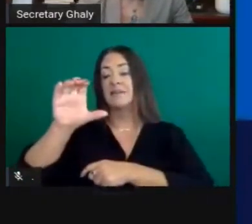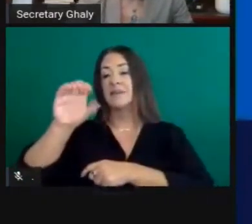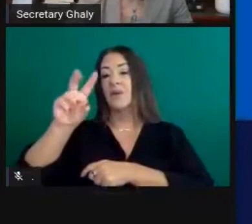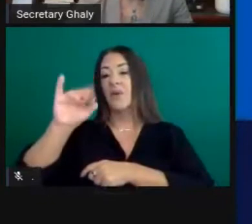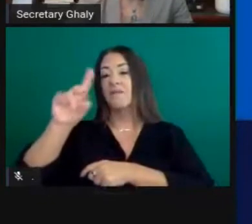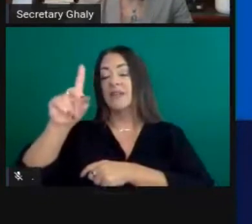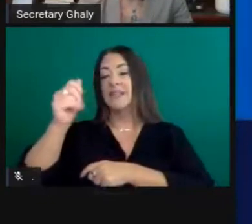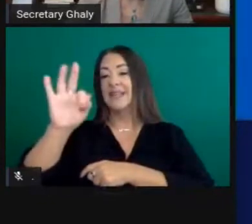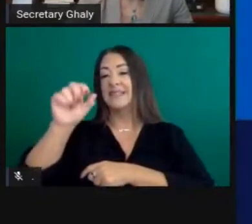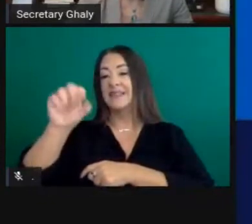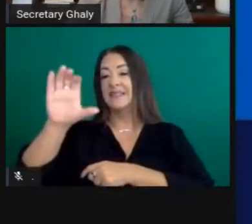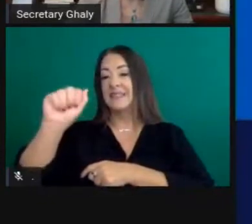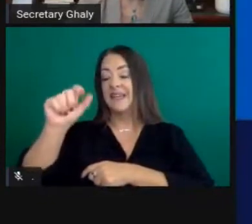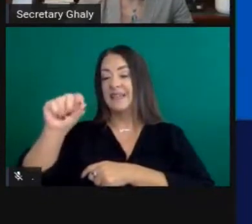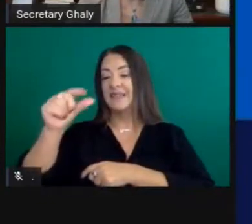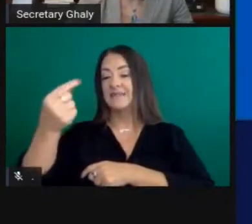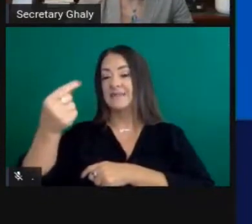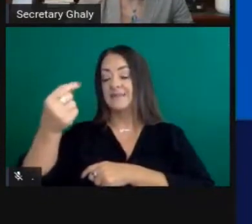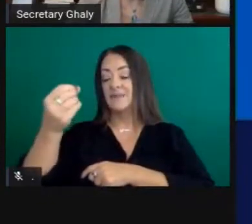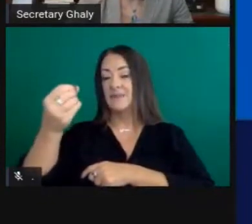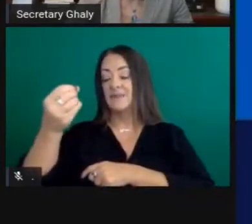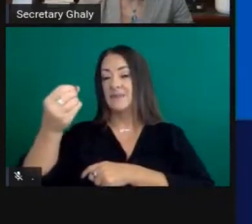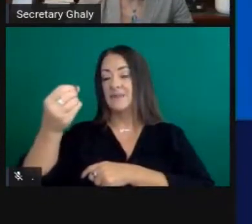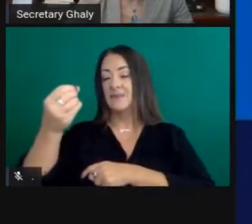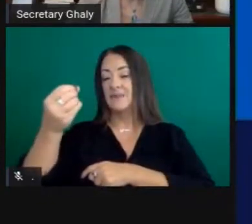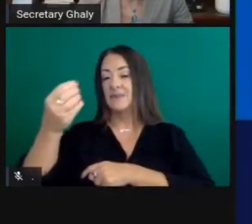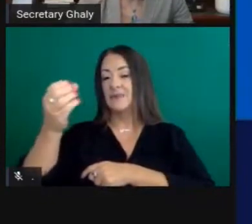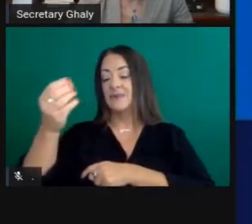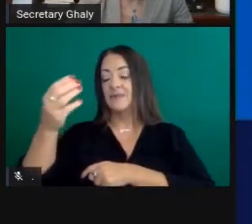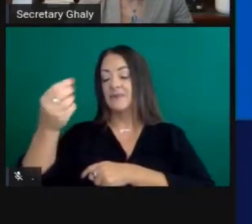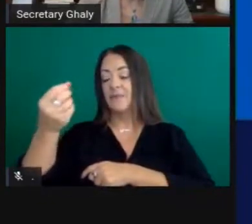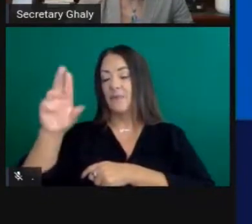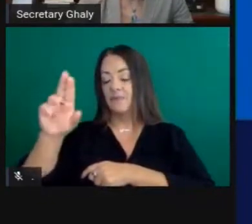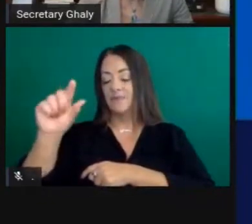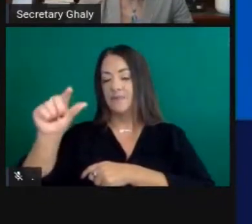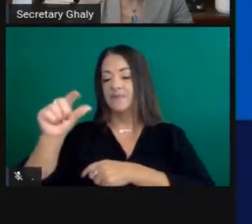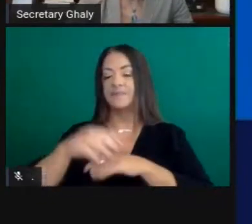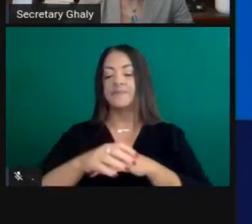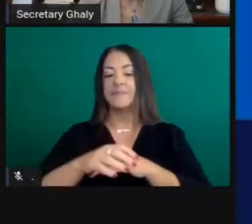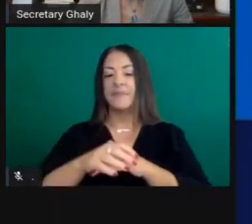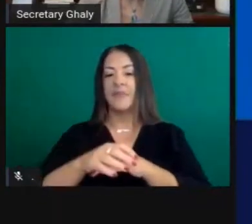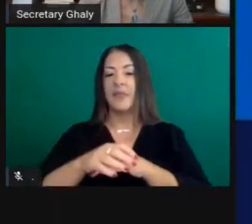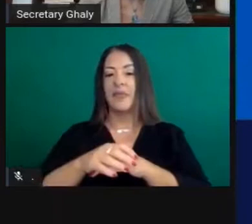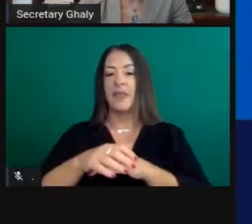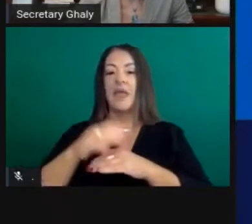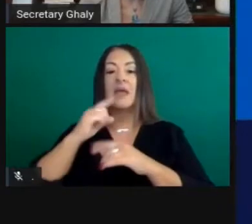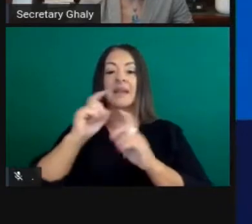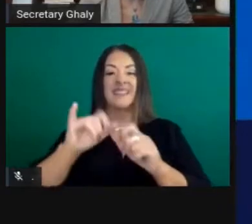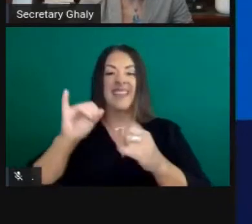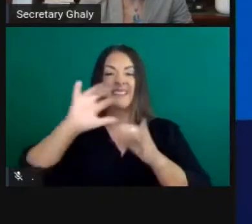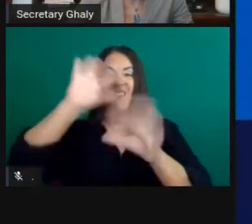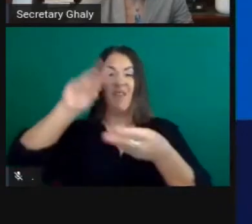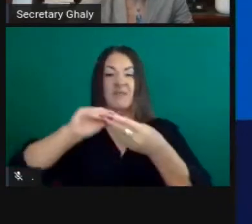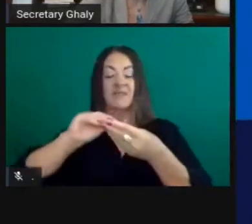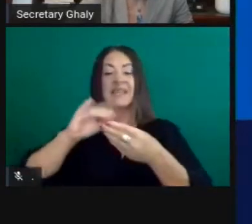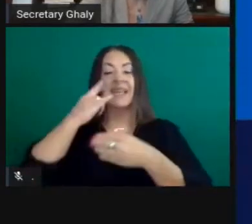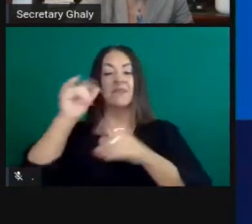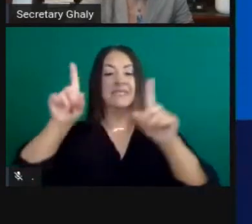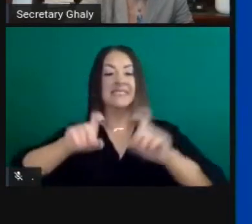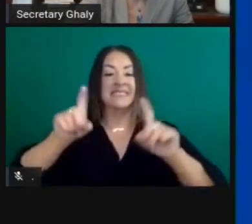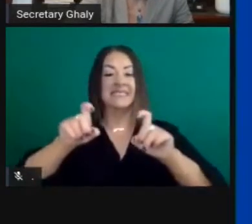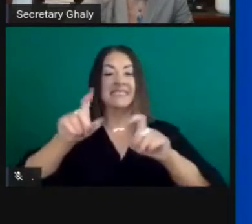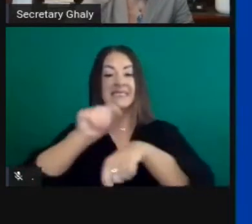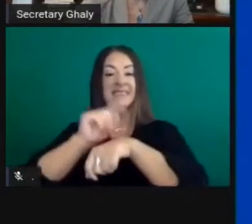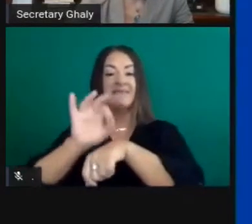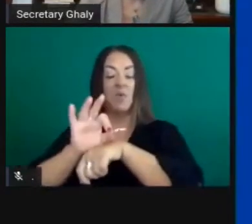Given this, California's testing task force has issued updated guidance and is now recommending prioritizing testing of all patient population tiers equally.